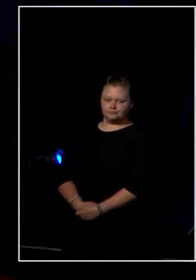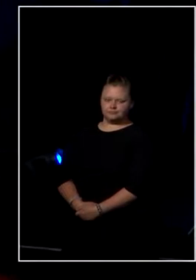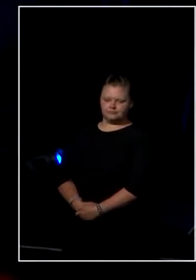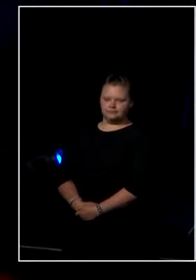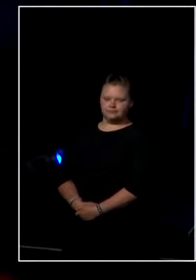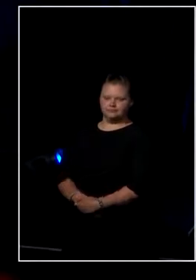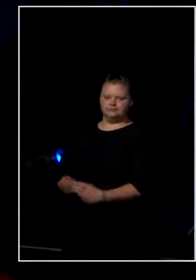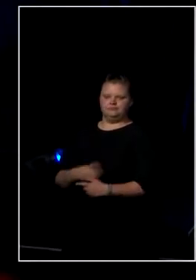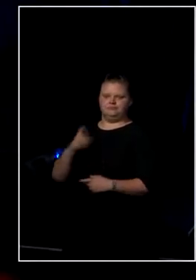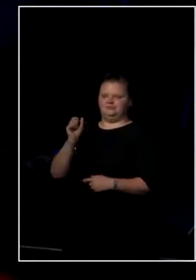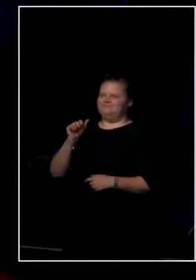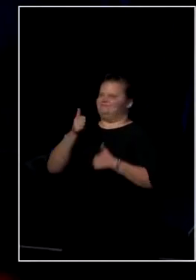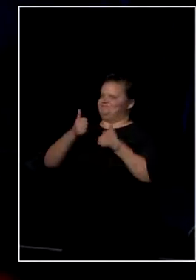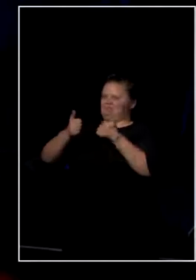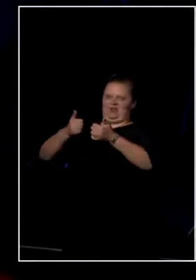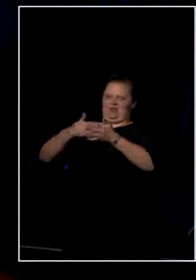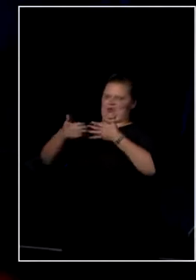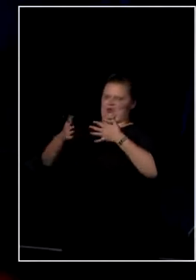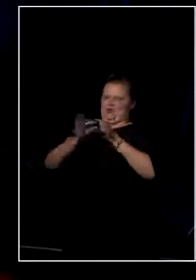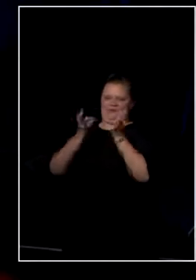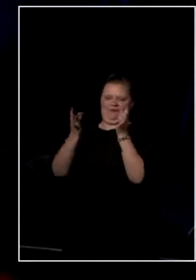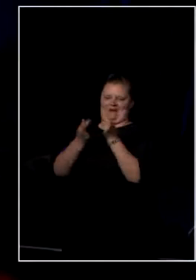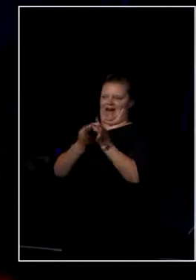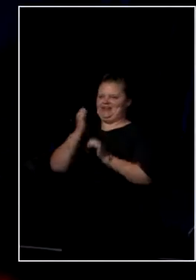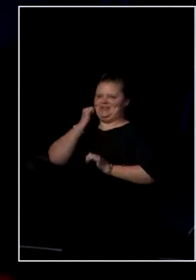Yeah, they're a good organisation, Black Ink, huh?